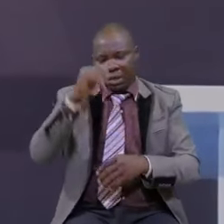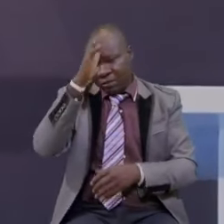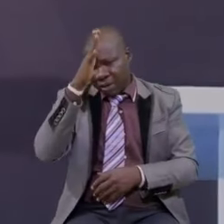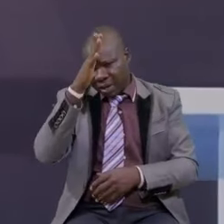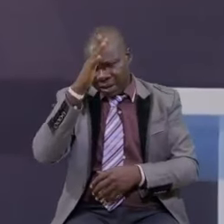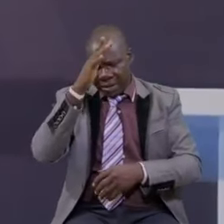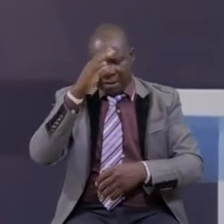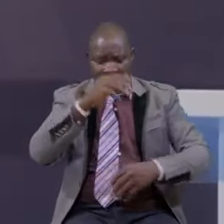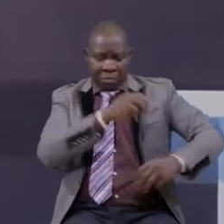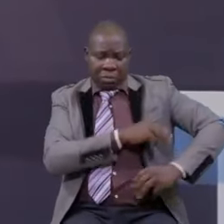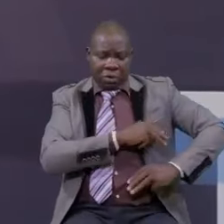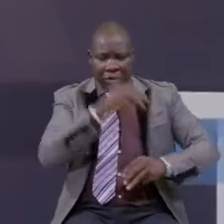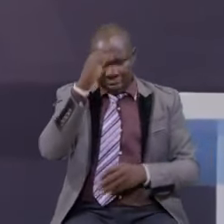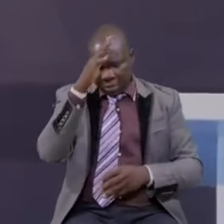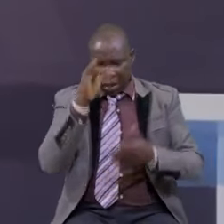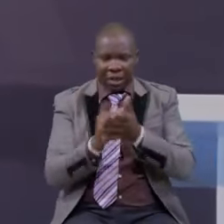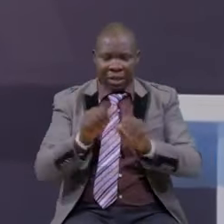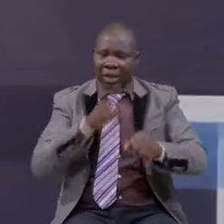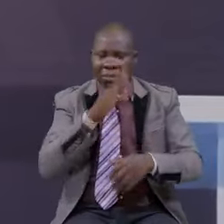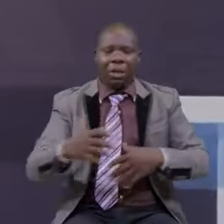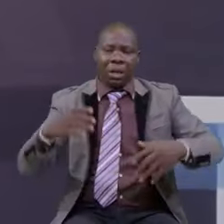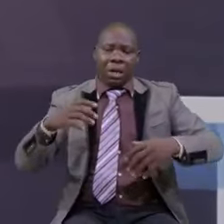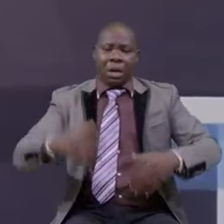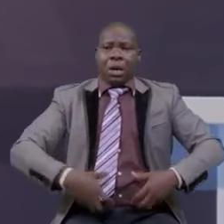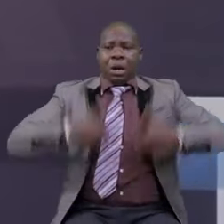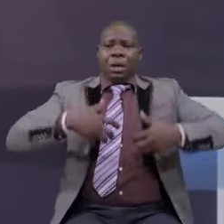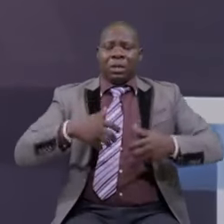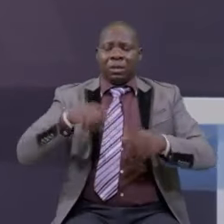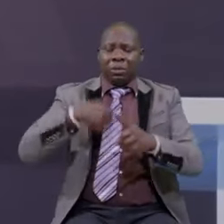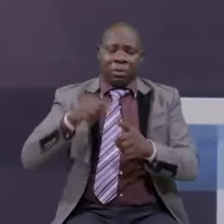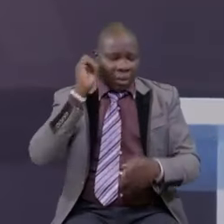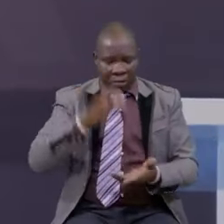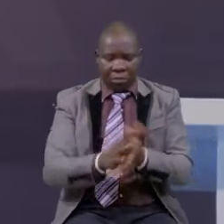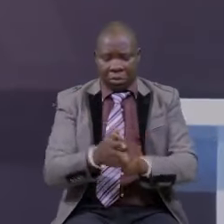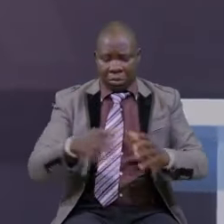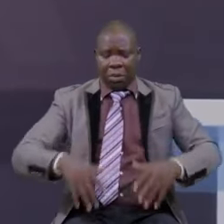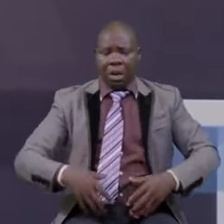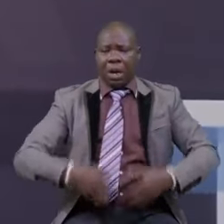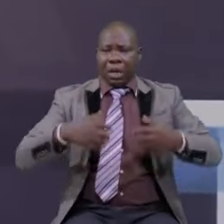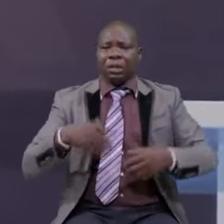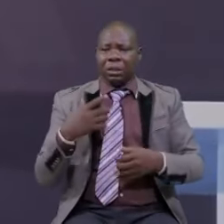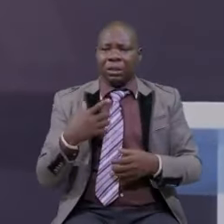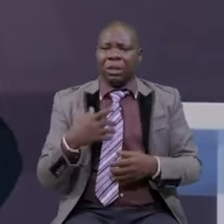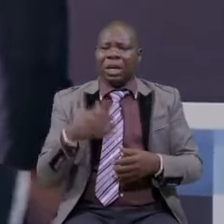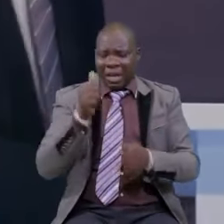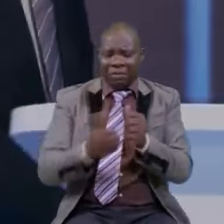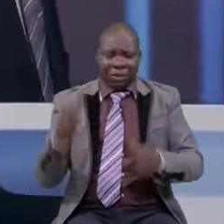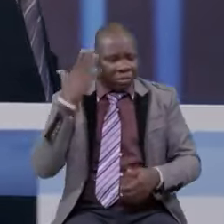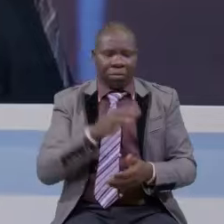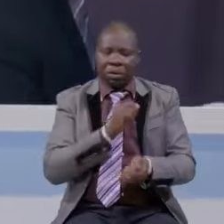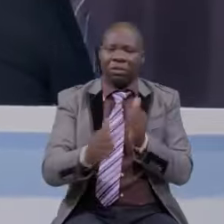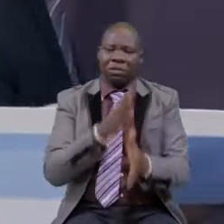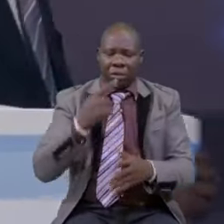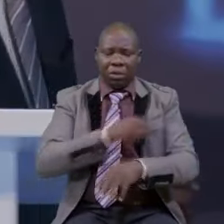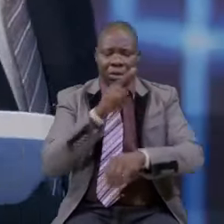he gets angry, a lot of things can be damaged. The nature of our father and the nature of